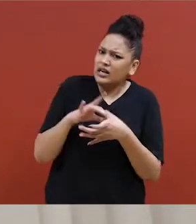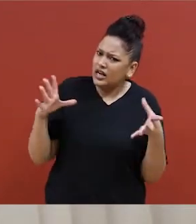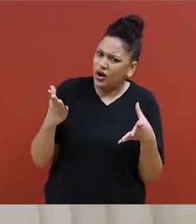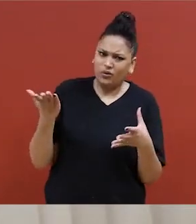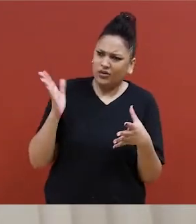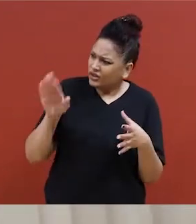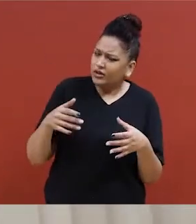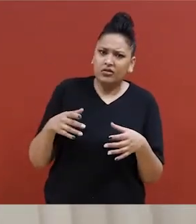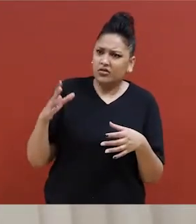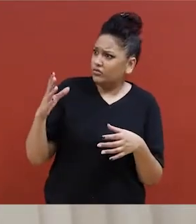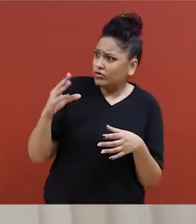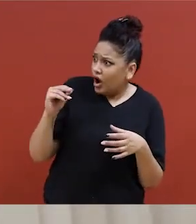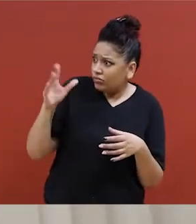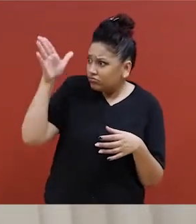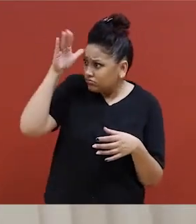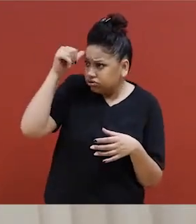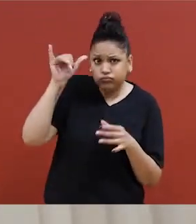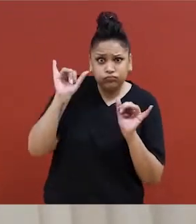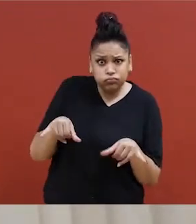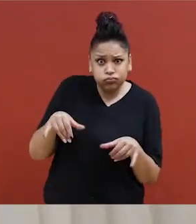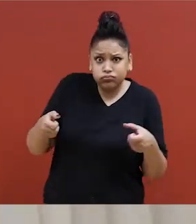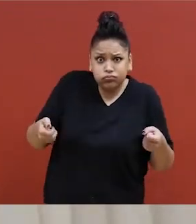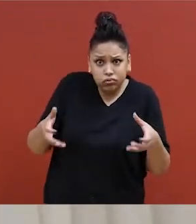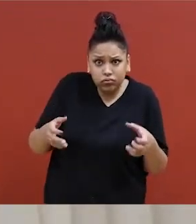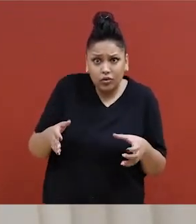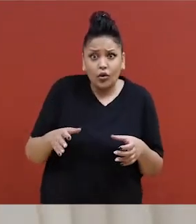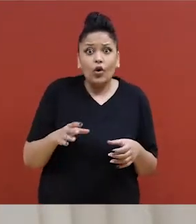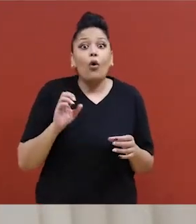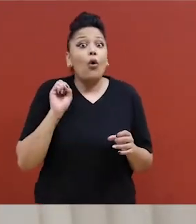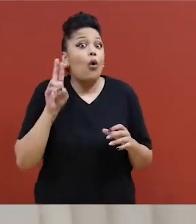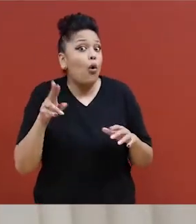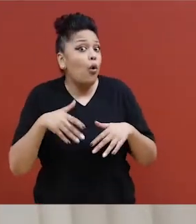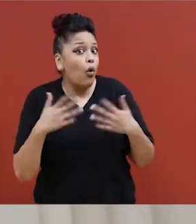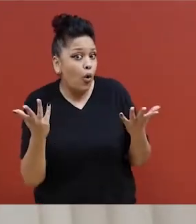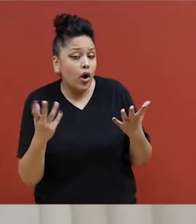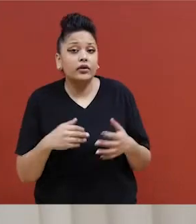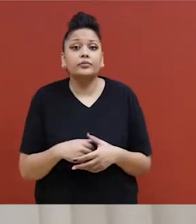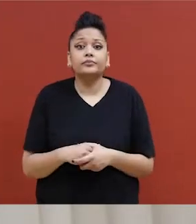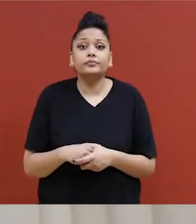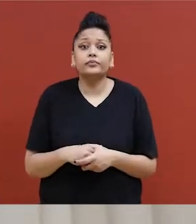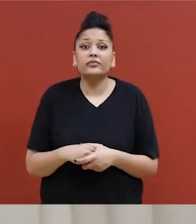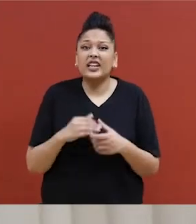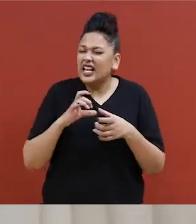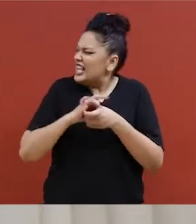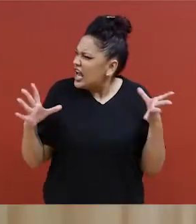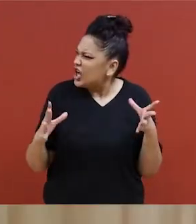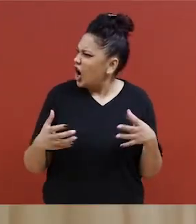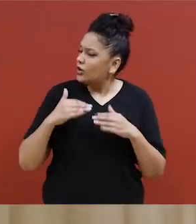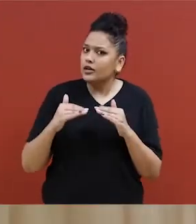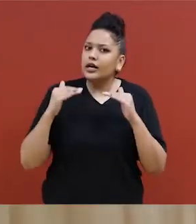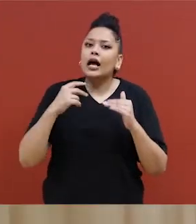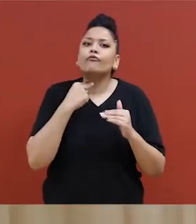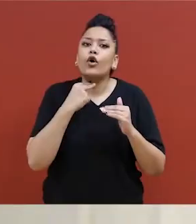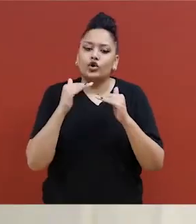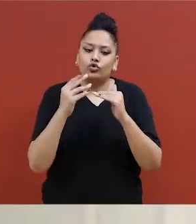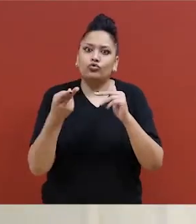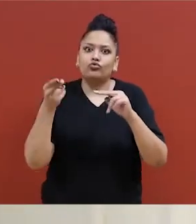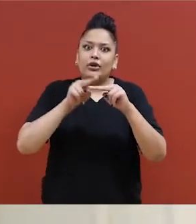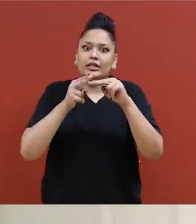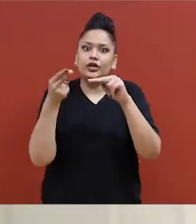Thanks anyhow. No thanks. Let go. Or I might be, let